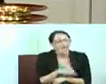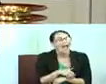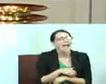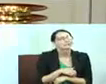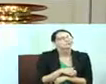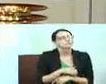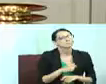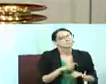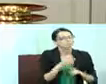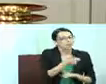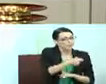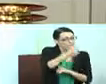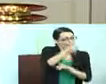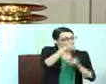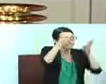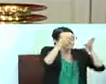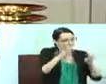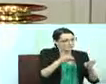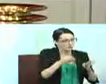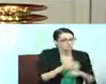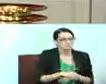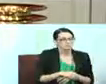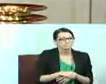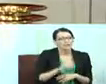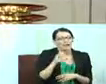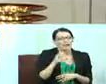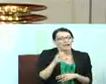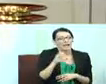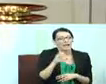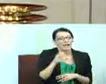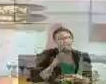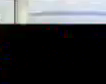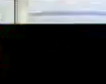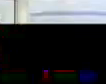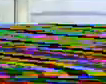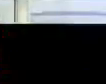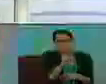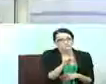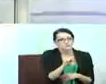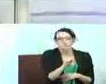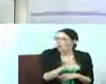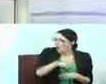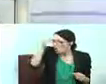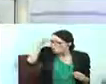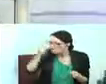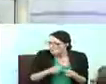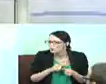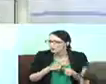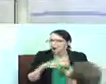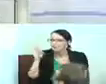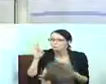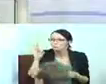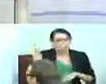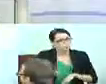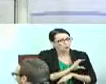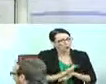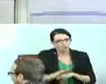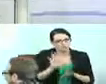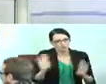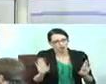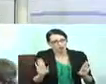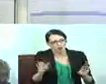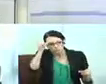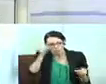this time. I want you to remember, I may be preaching to the choir, but I want you to remember,